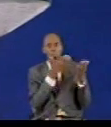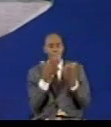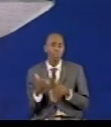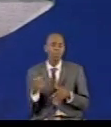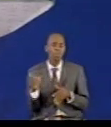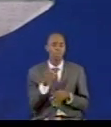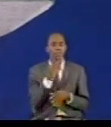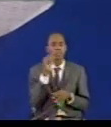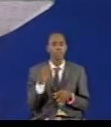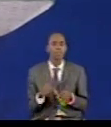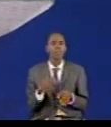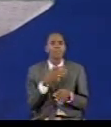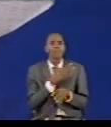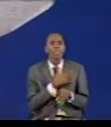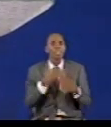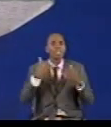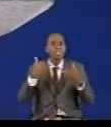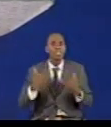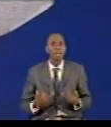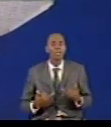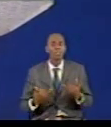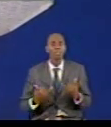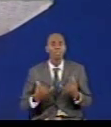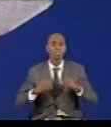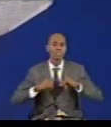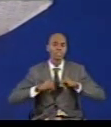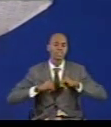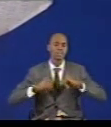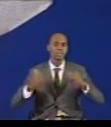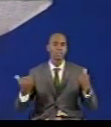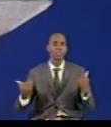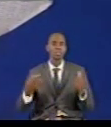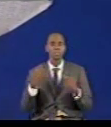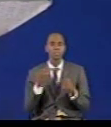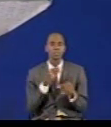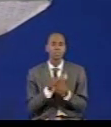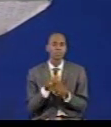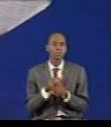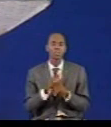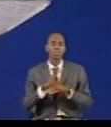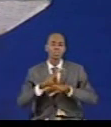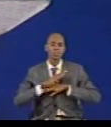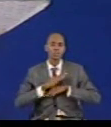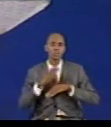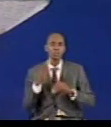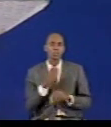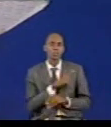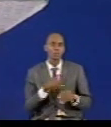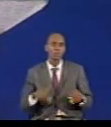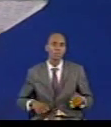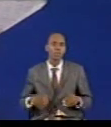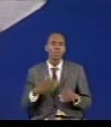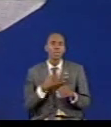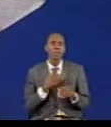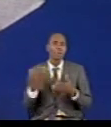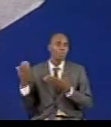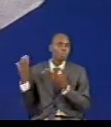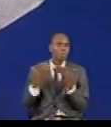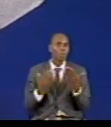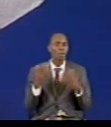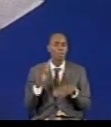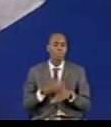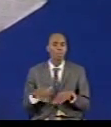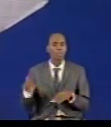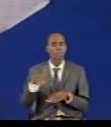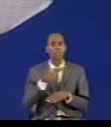the sufficiency of the Lord that bought them, and they bring upon themselves